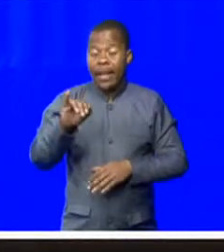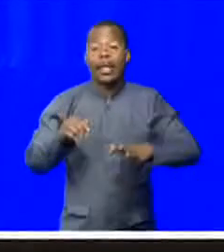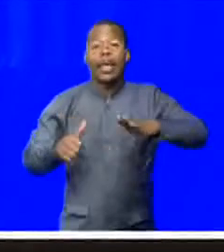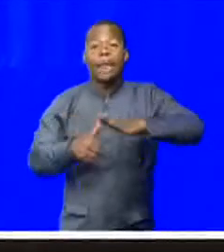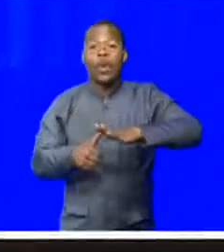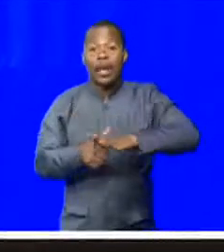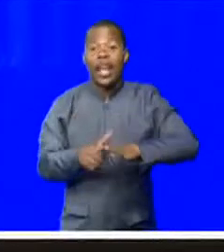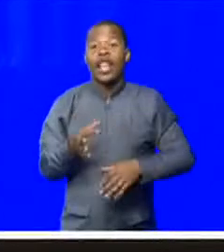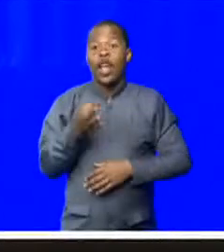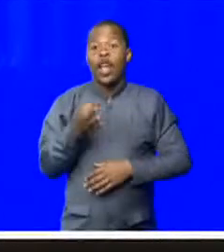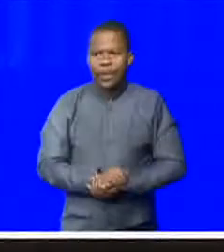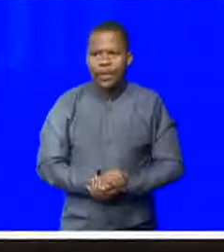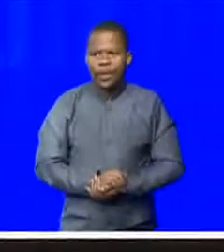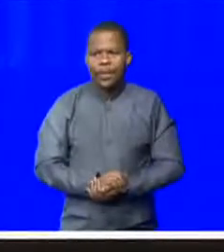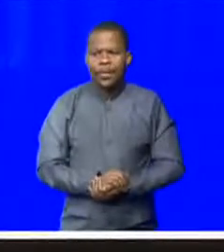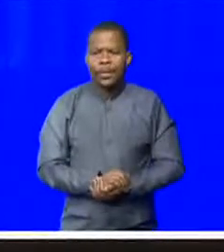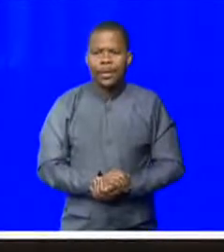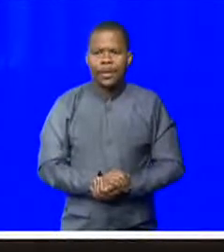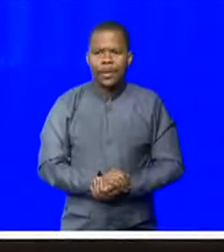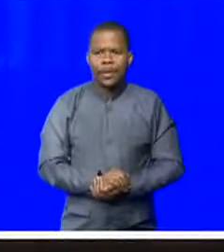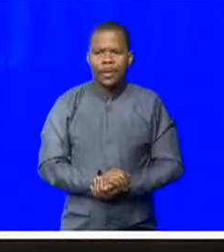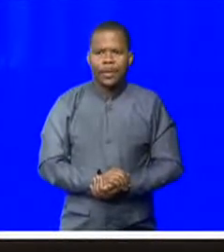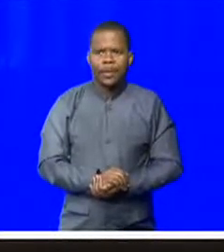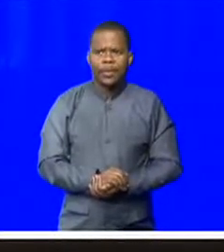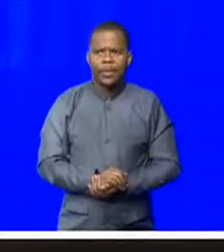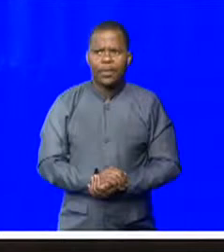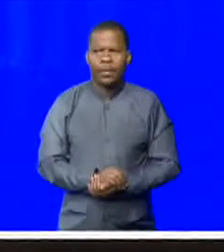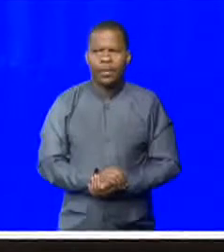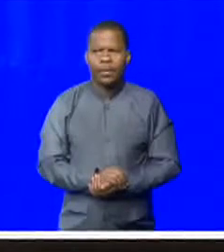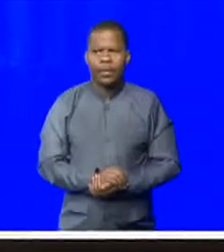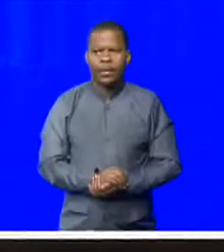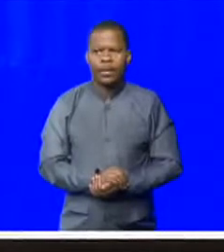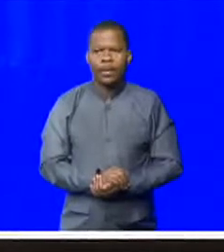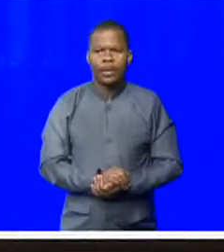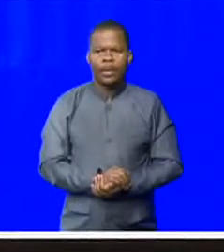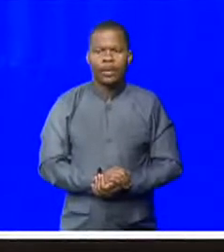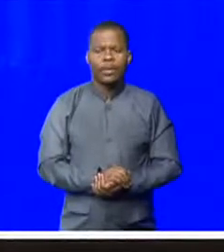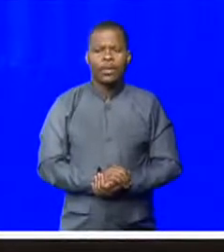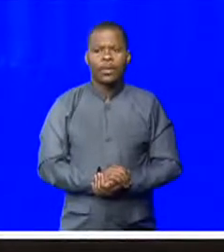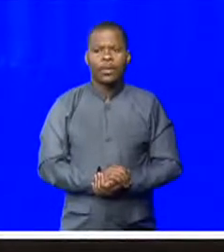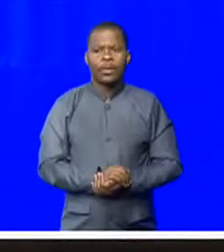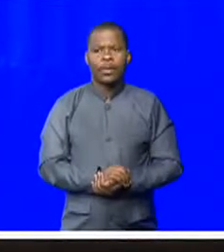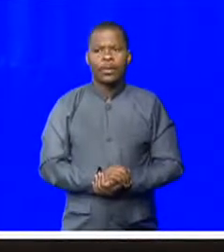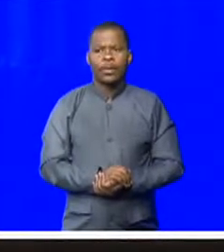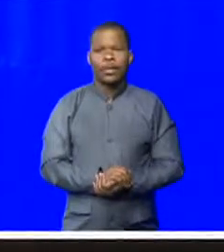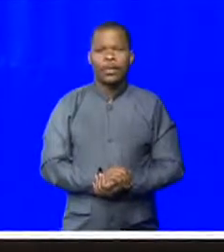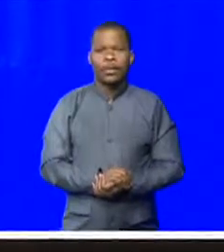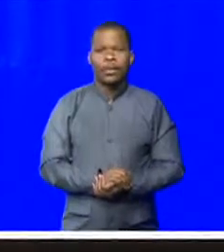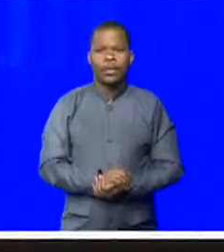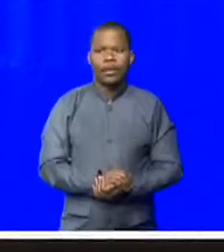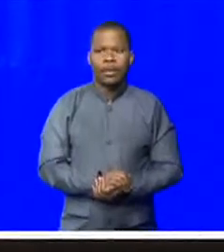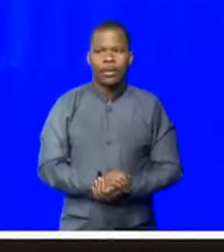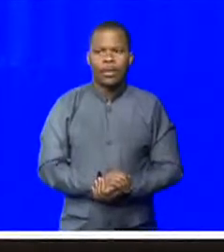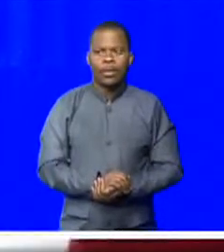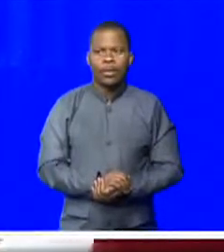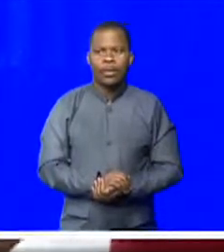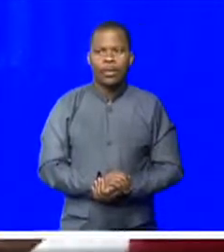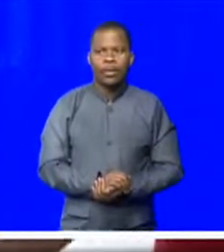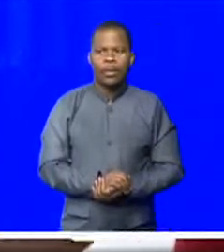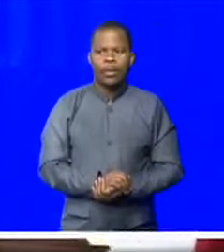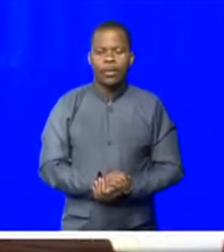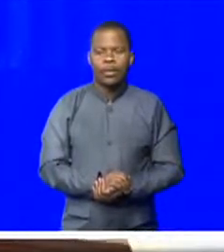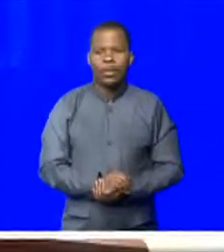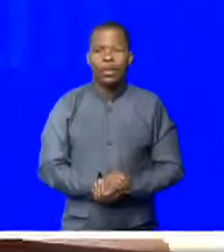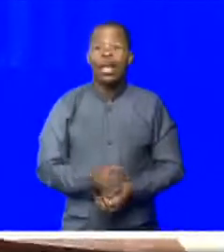Kepha nasho ukuthi akubonakala ukuthi kambe bamba ukusekela ngabe kona wakhele ele inlo. The